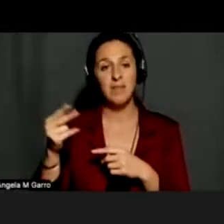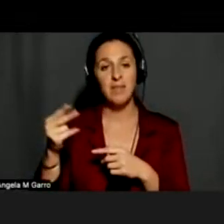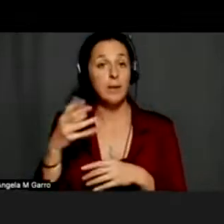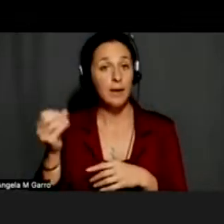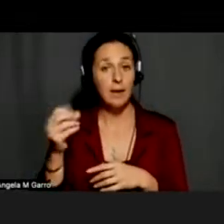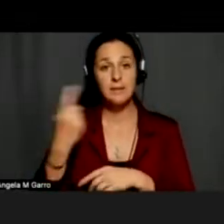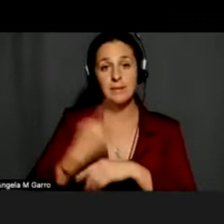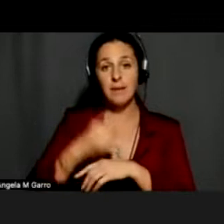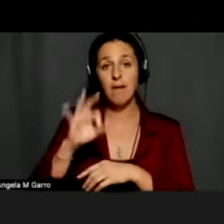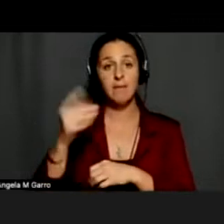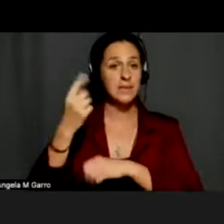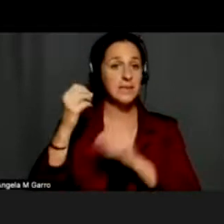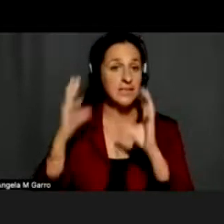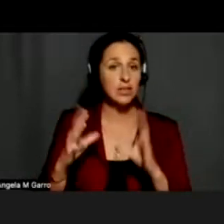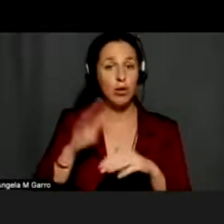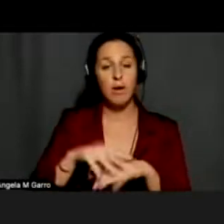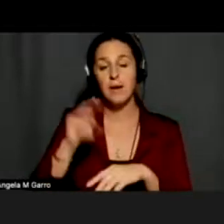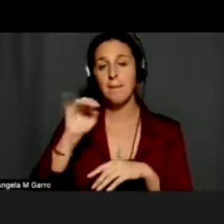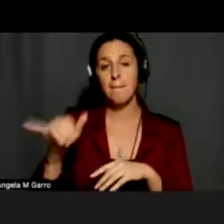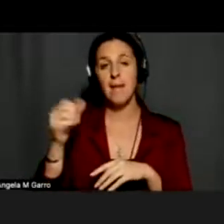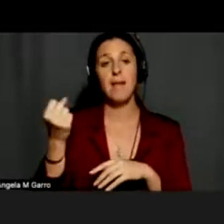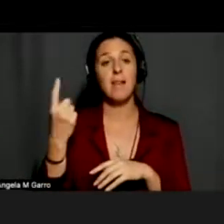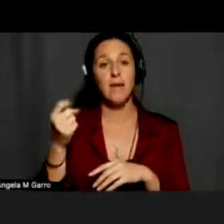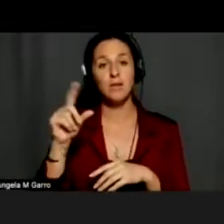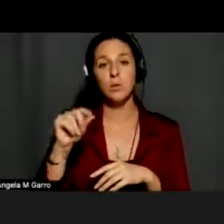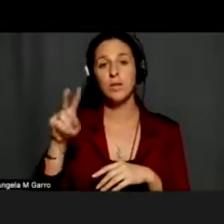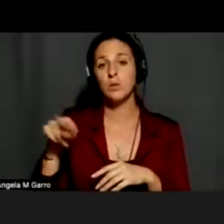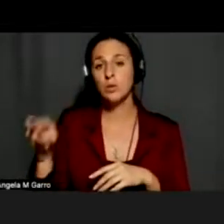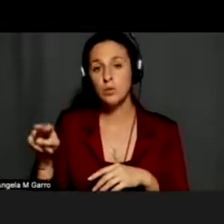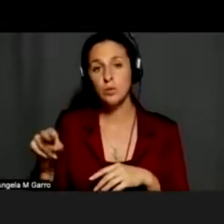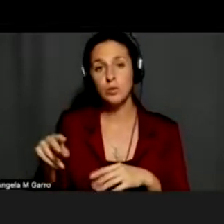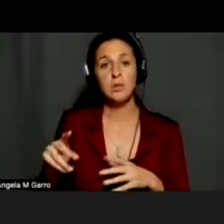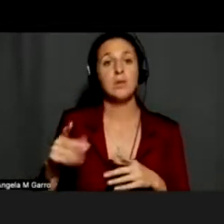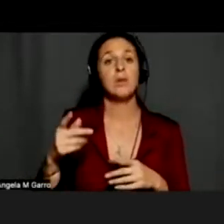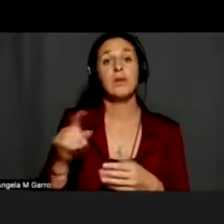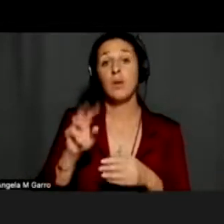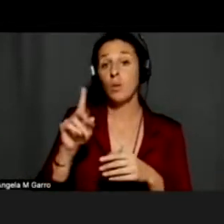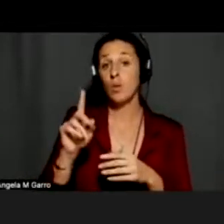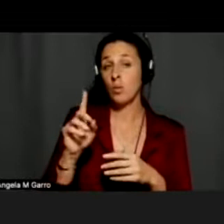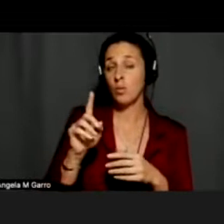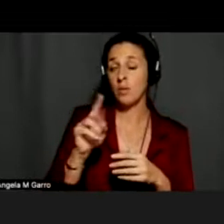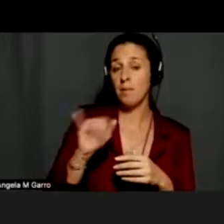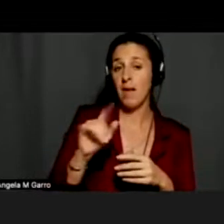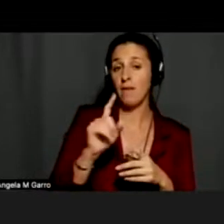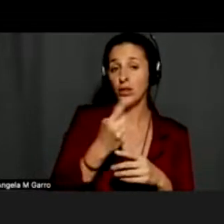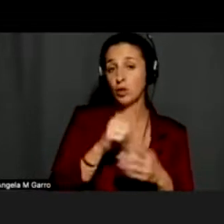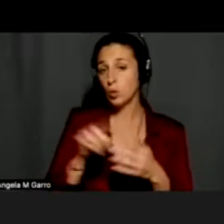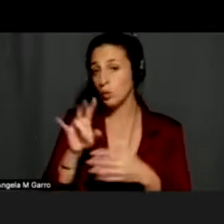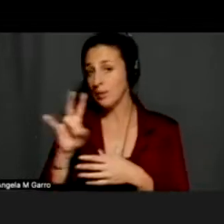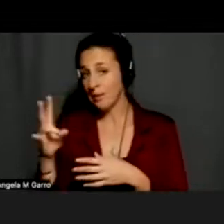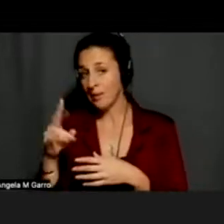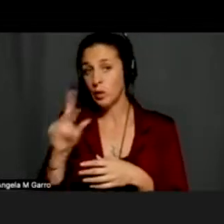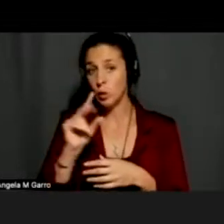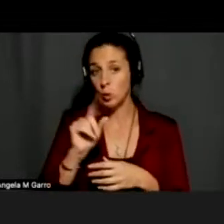of the Teacher on May 11th, 2022. Whereas the week of May 1st through 7th, 2022 has